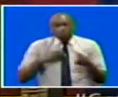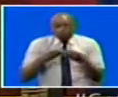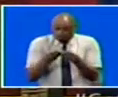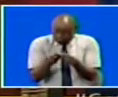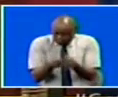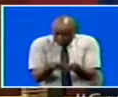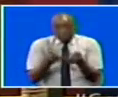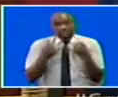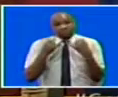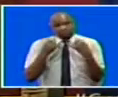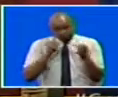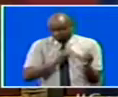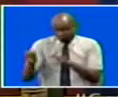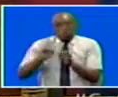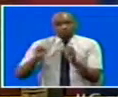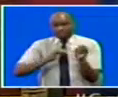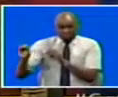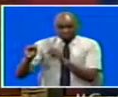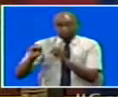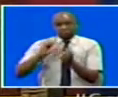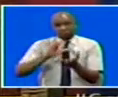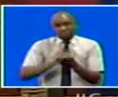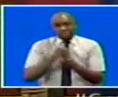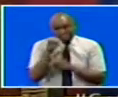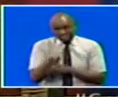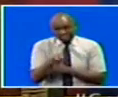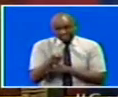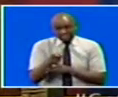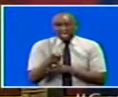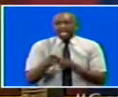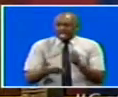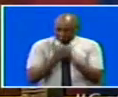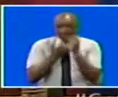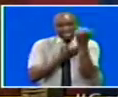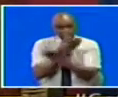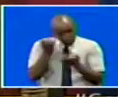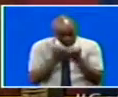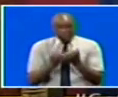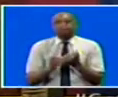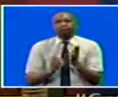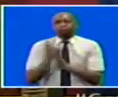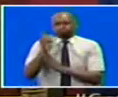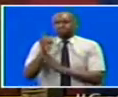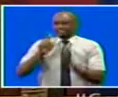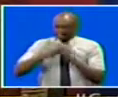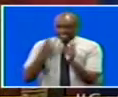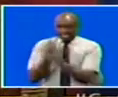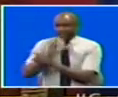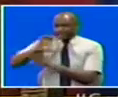of the transfer of functions, a welcome economic dynamism has emerged in our